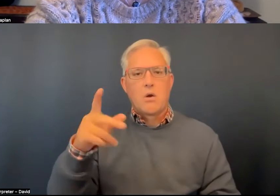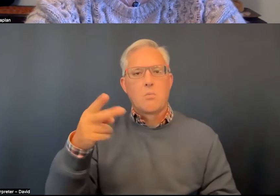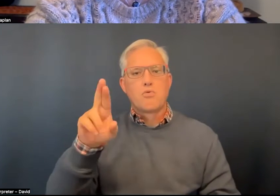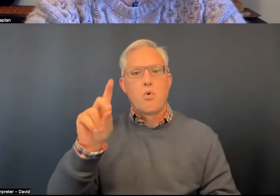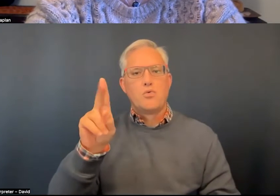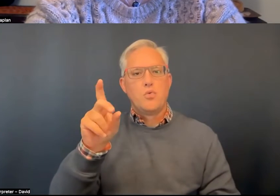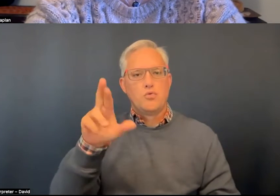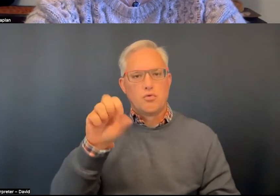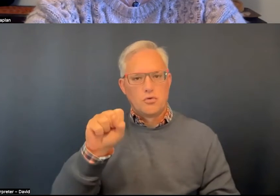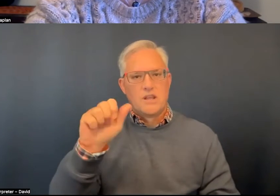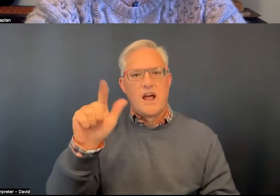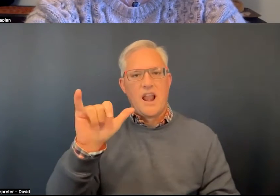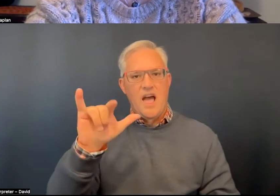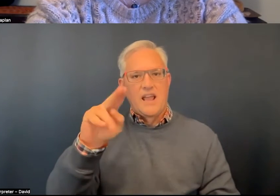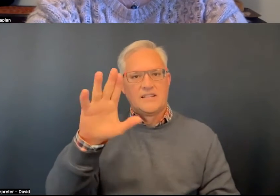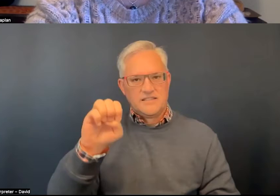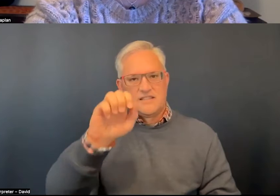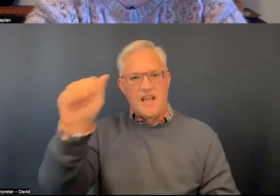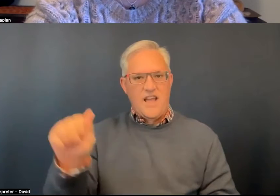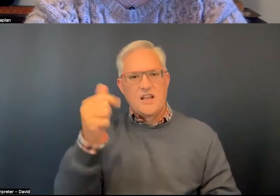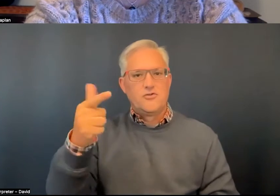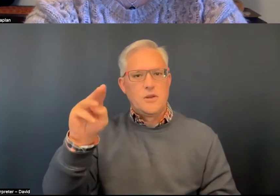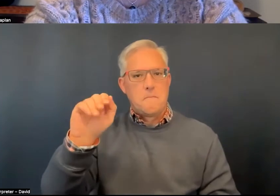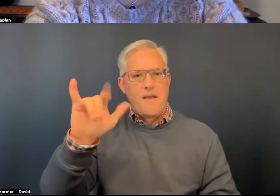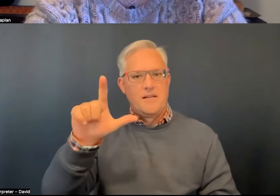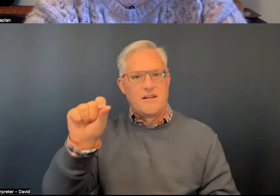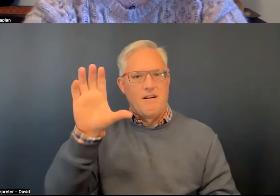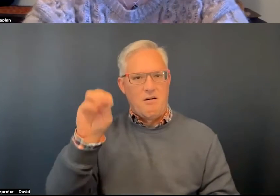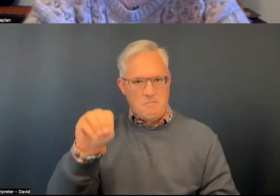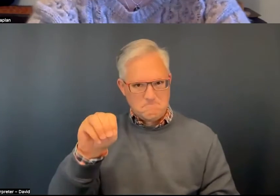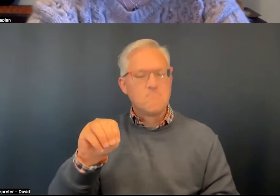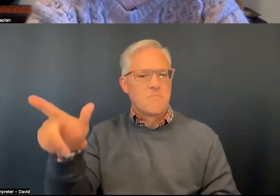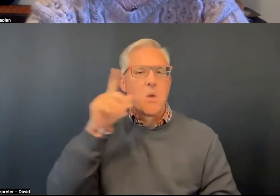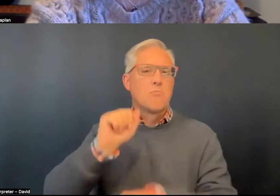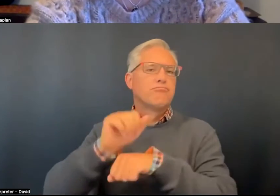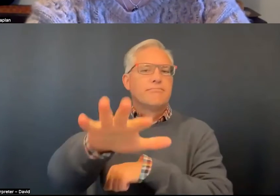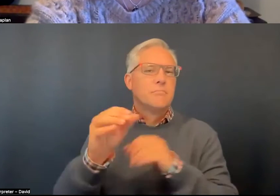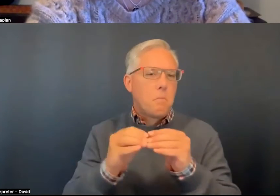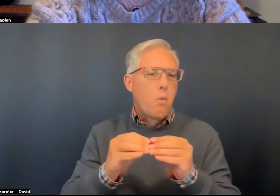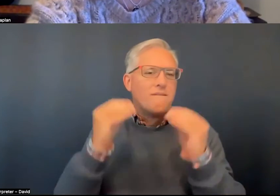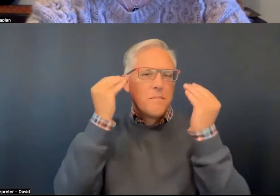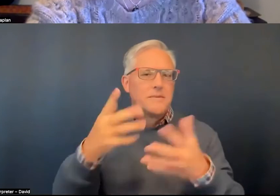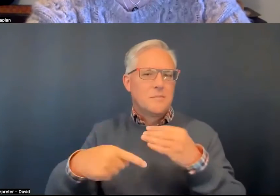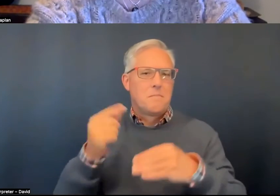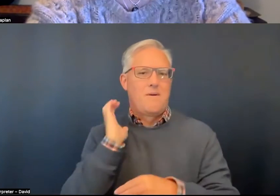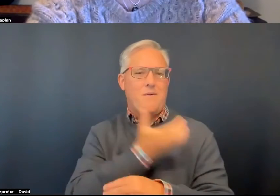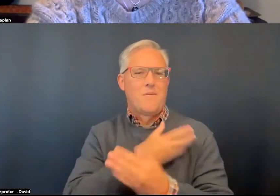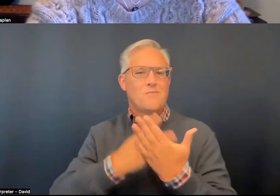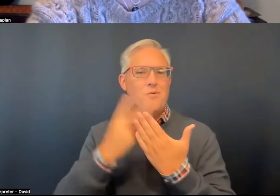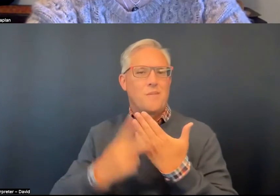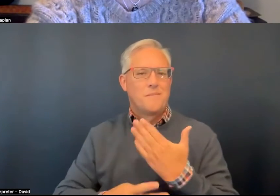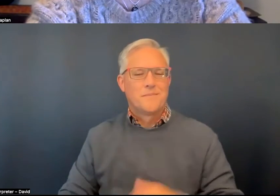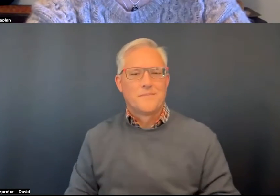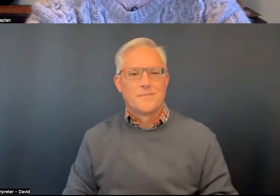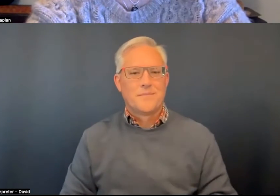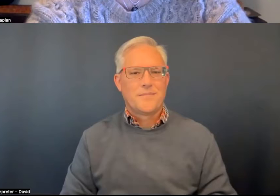docproducersalliance at gmail.com, and they can share more information about the program as we prepare to roll it out.